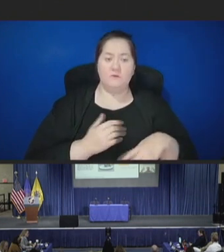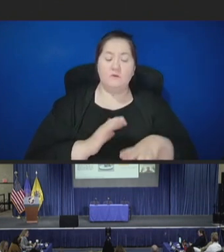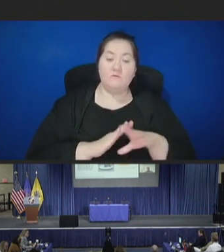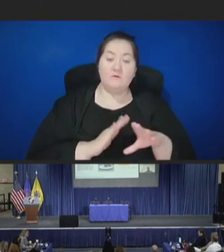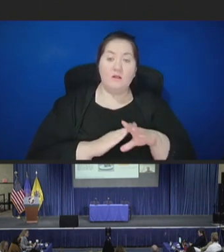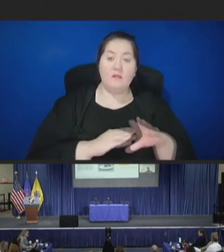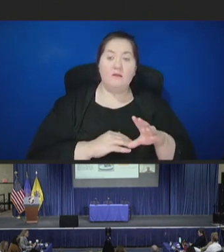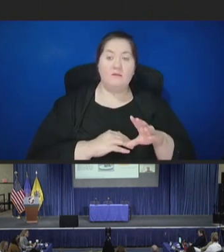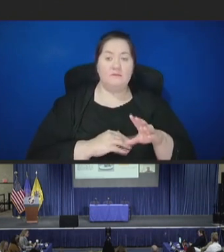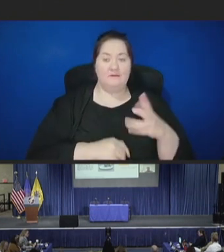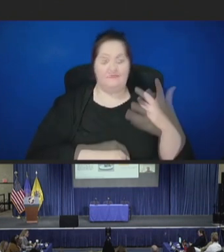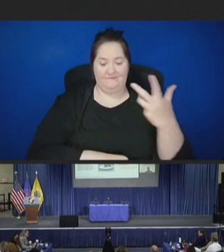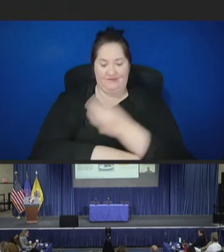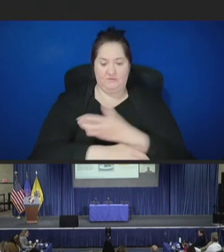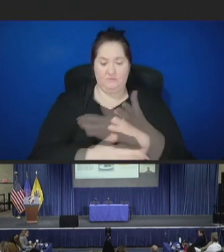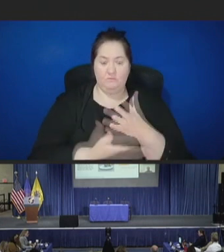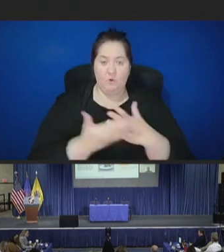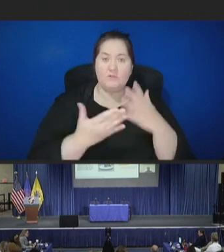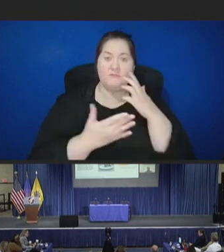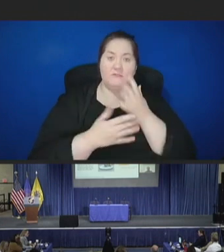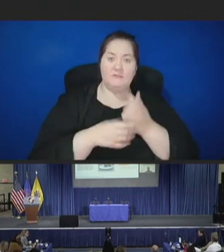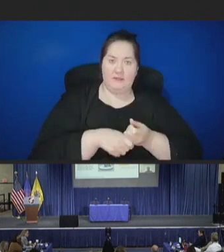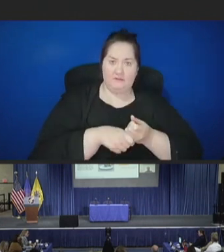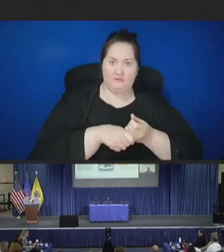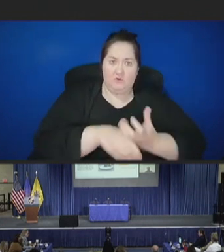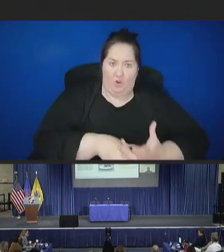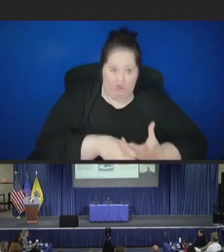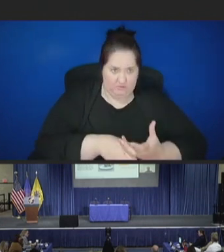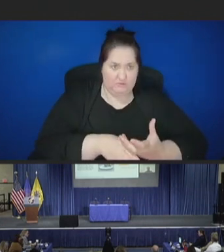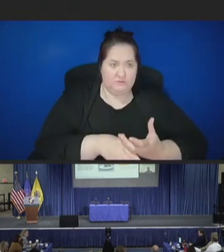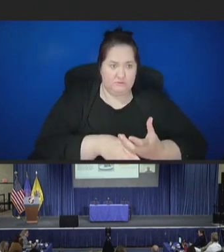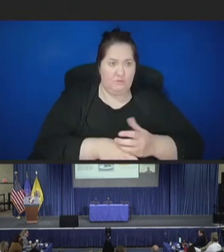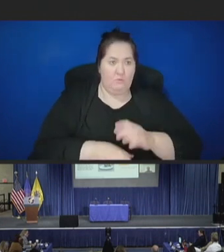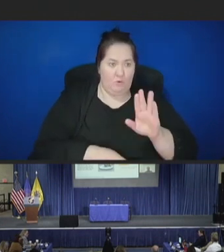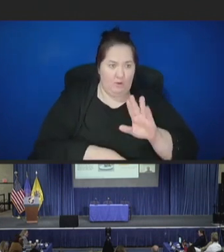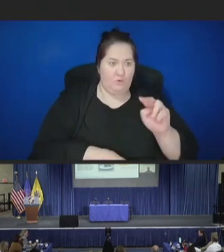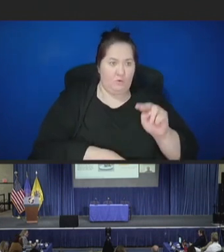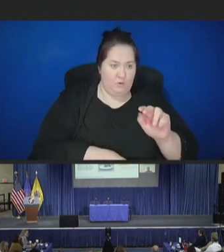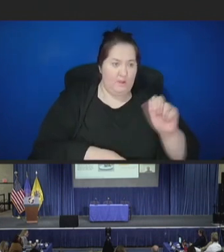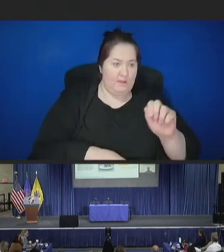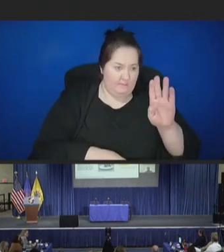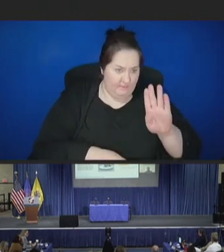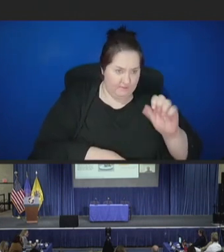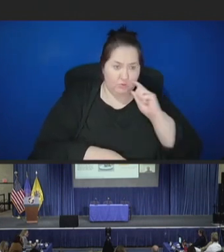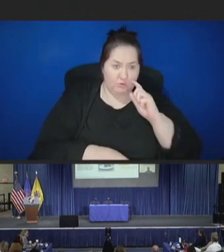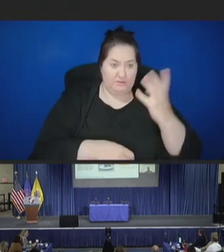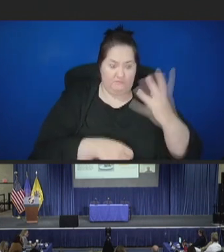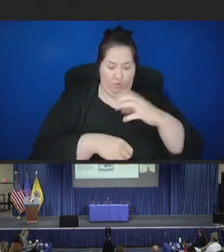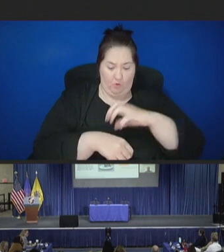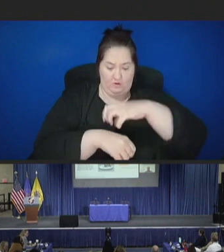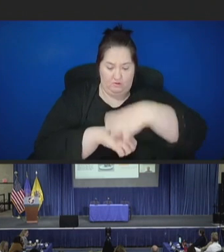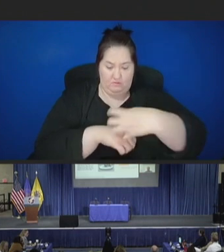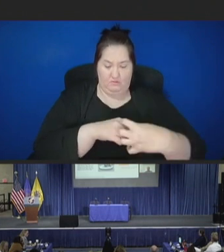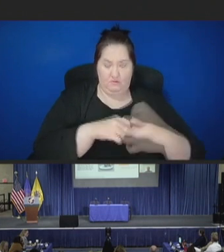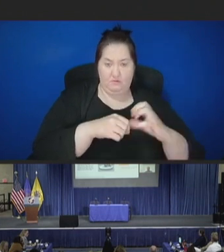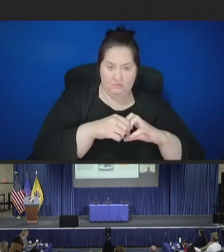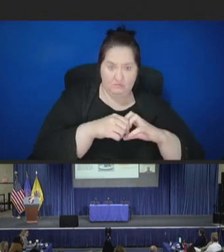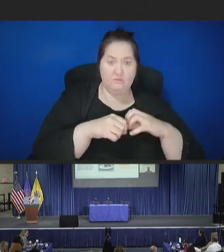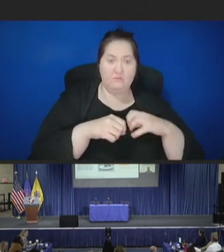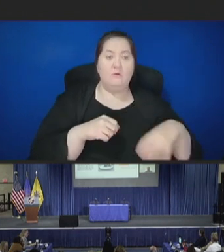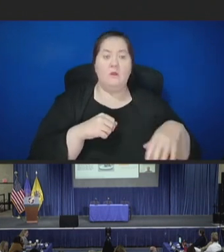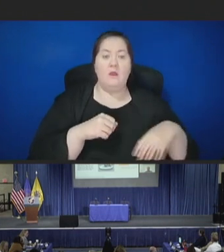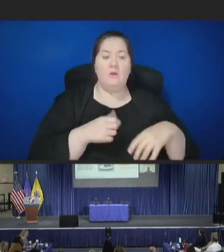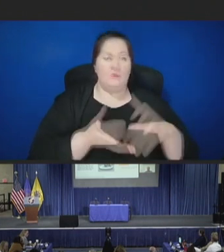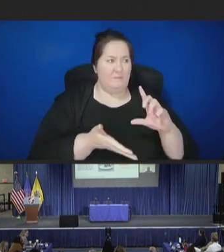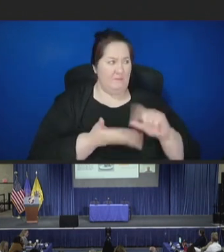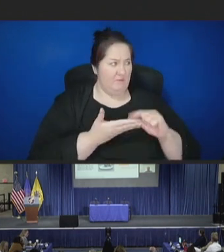vaccine components that induce broadly neutralizing antibodies against each of these 4 different parts of the spike. And we've published in the